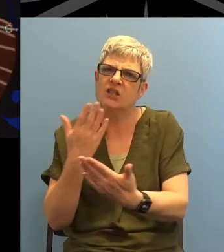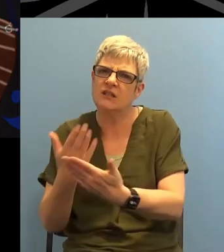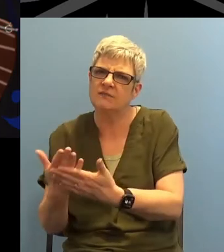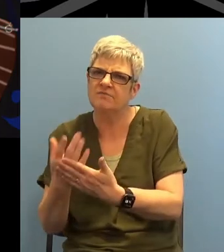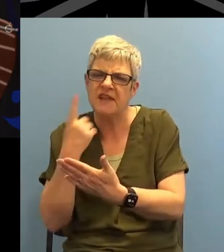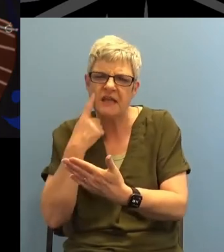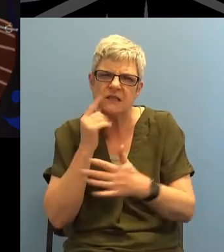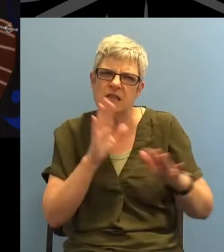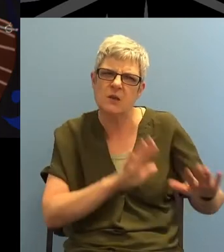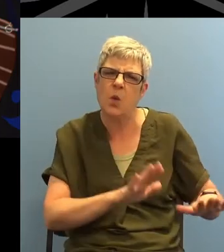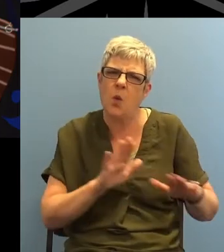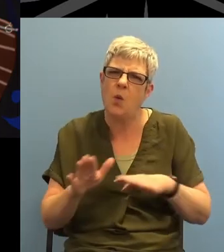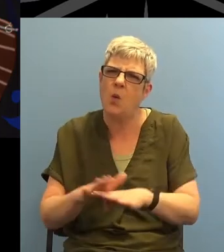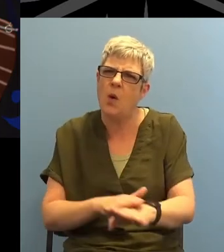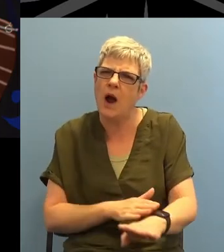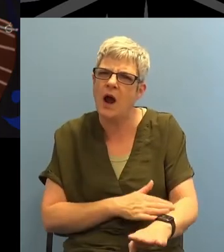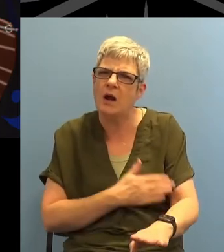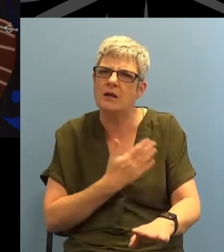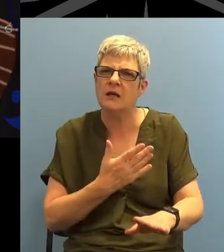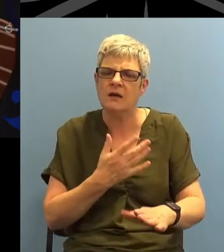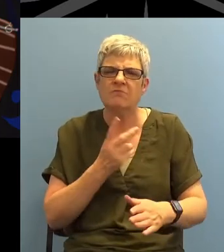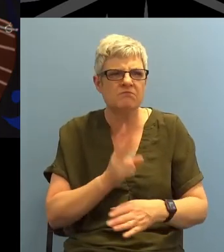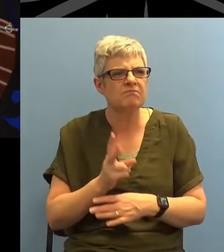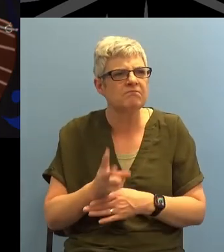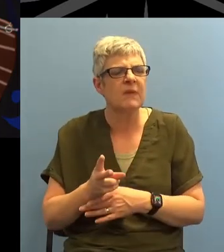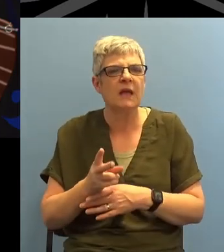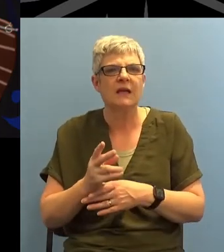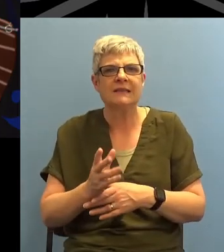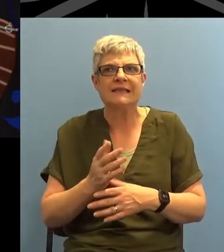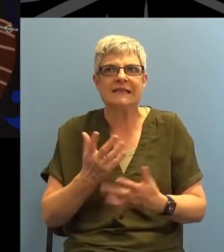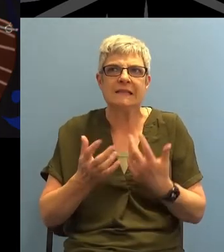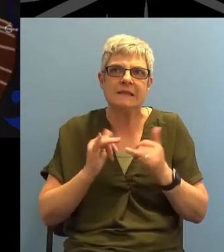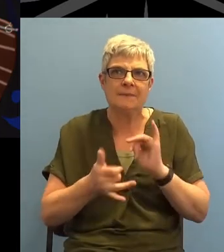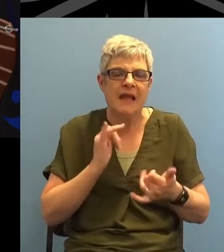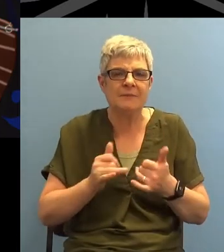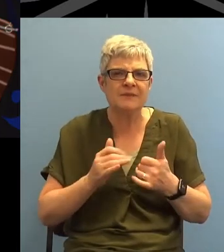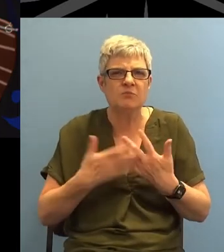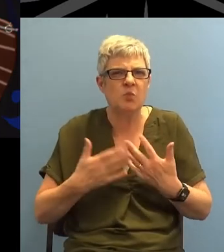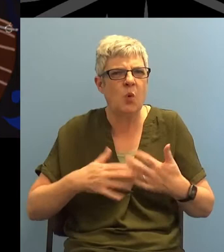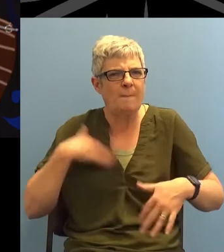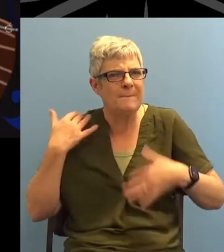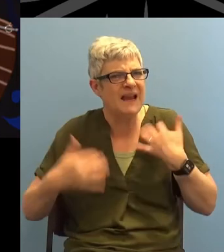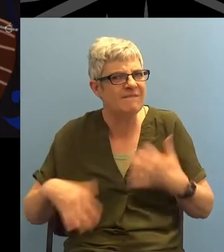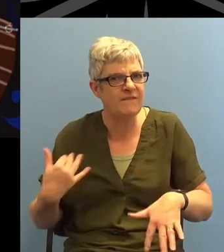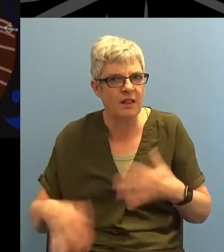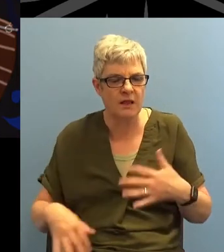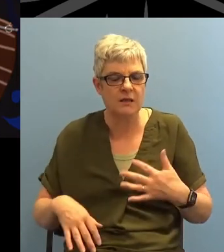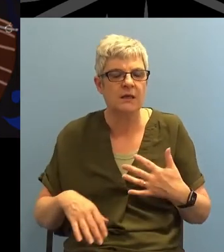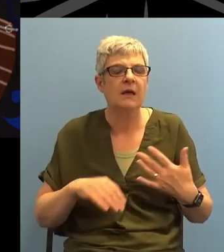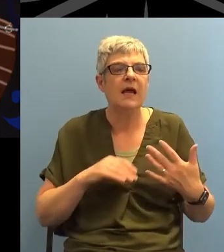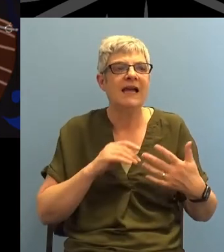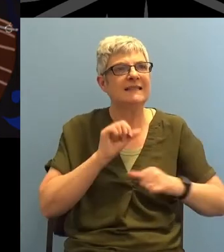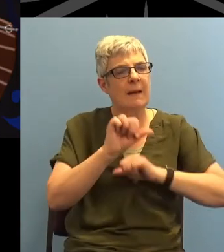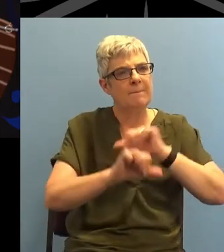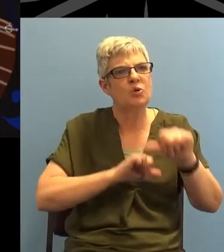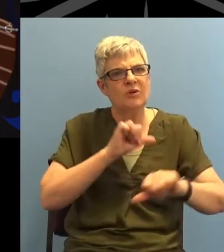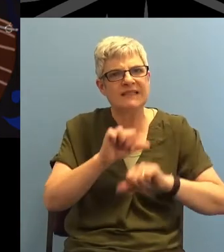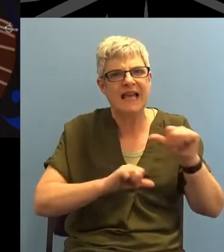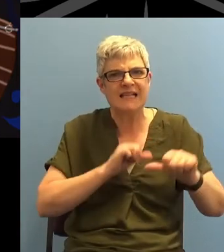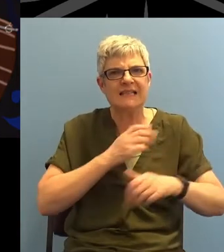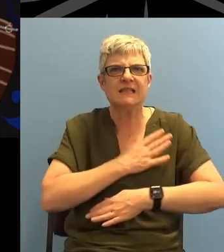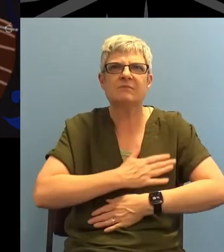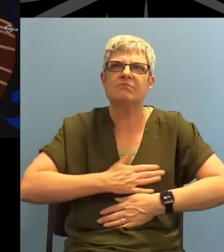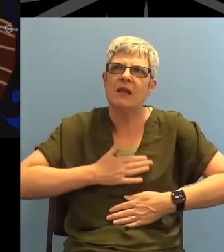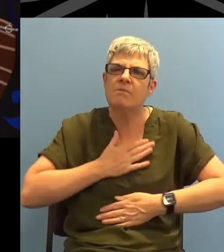slower and often a more painful process. It is the process of